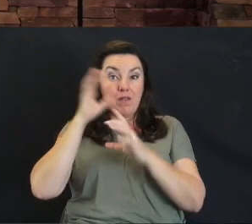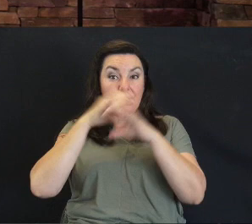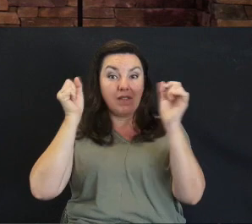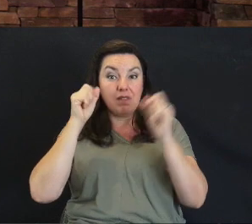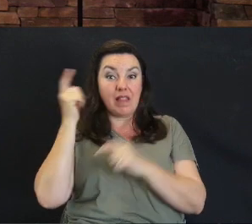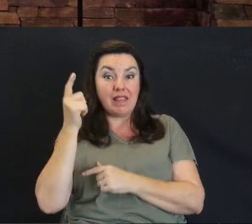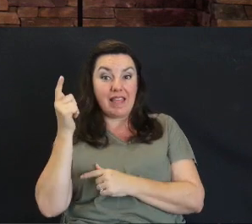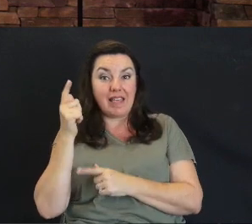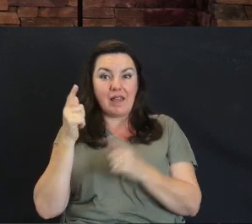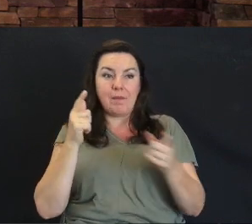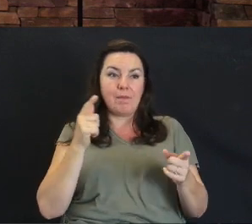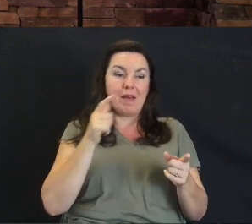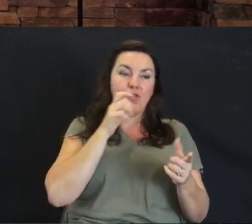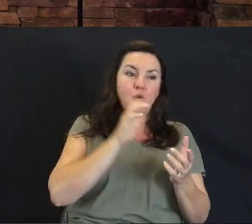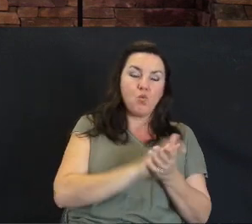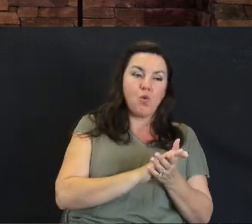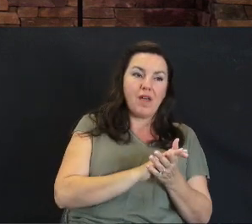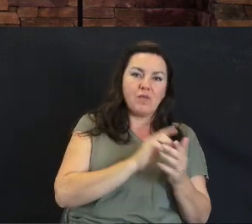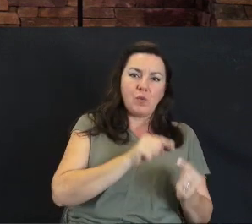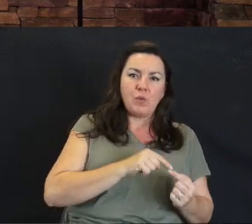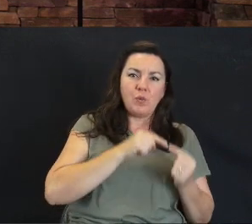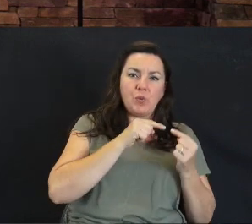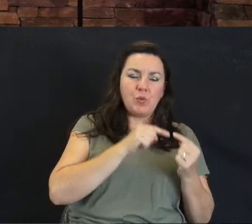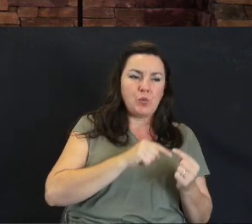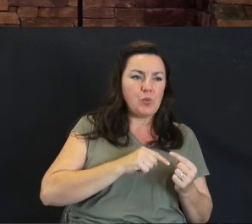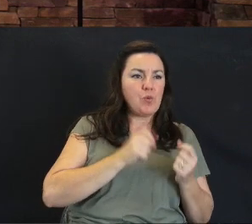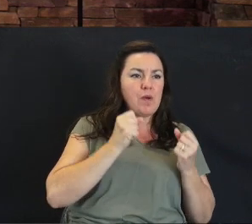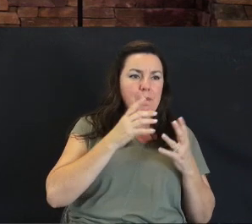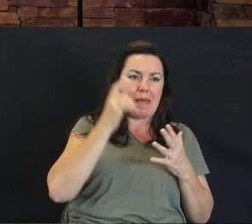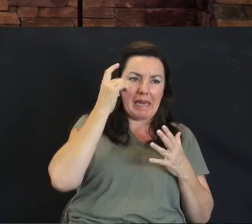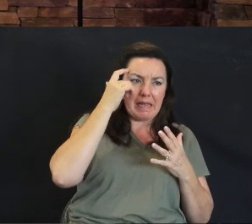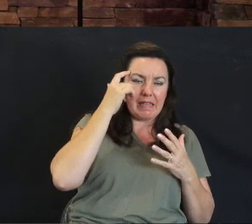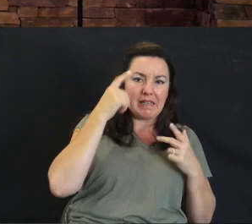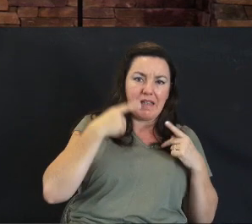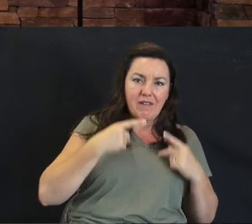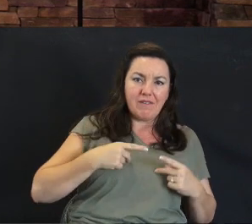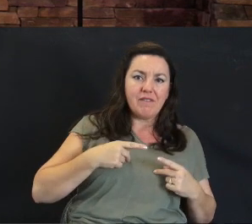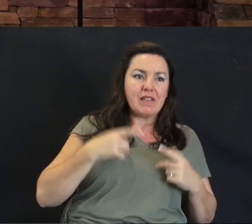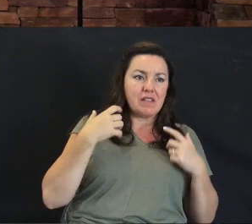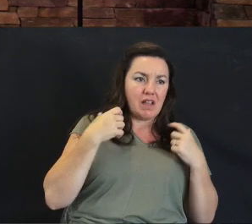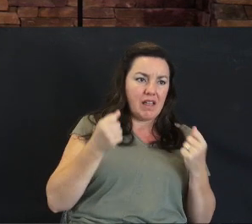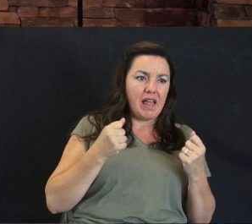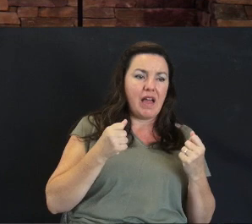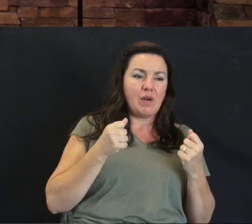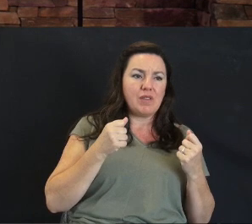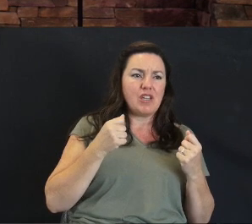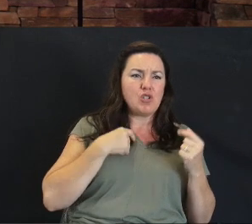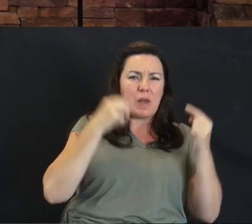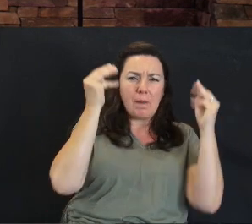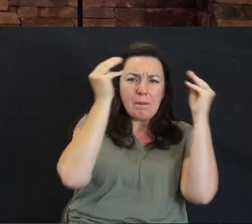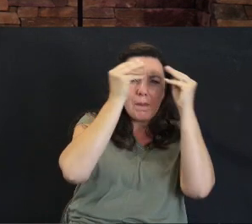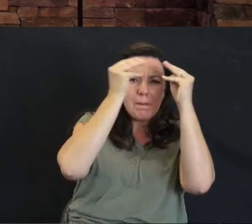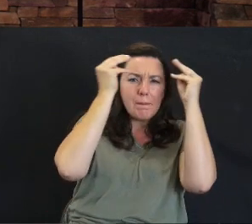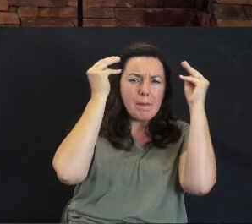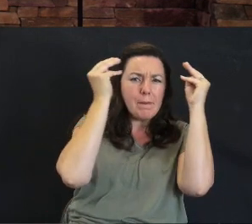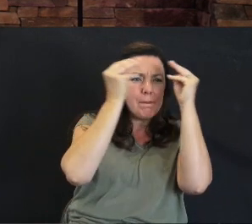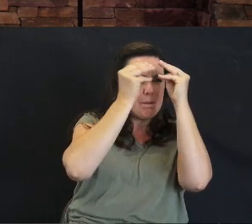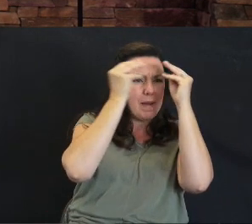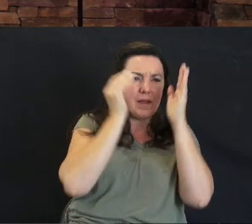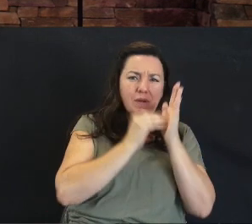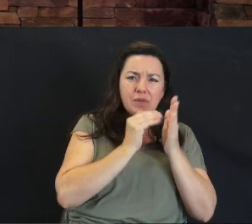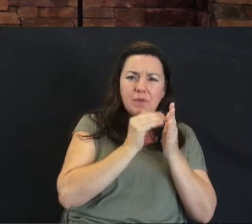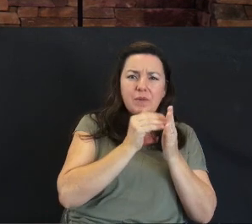Todd Lincoln She suffered from Numerous physical And mental health issues During her lifetime She had frequent migraines Which